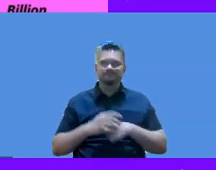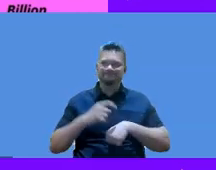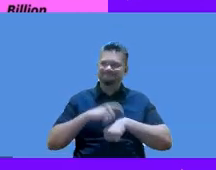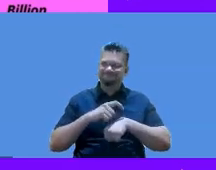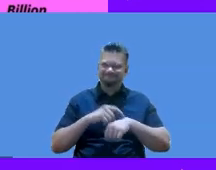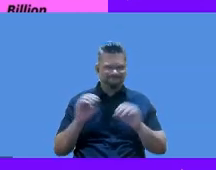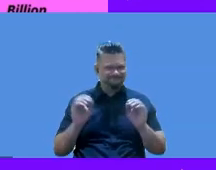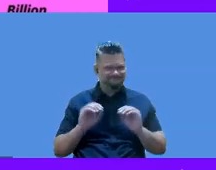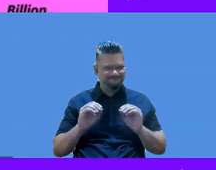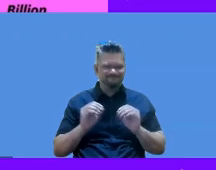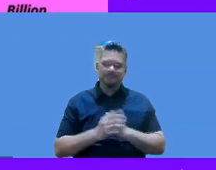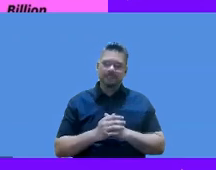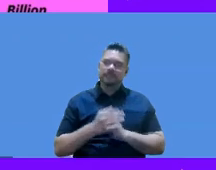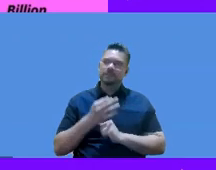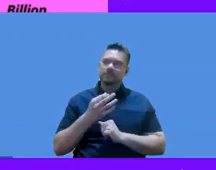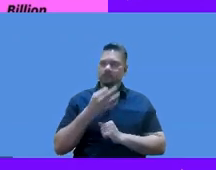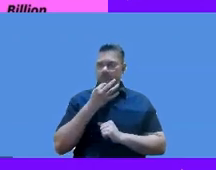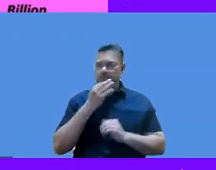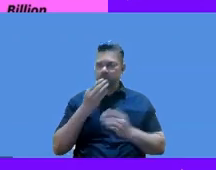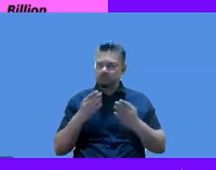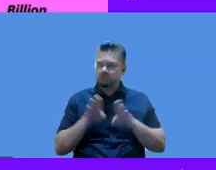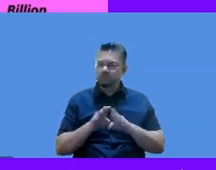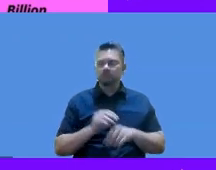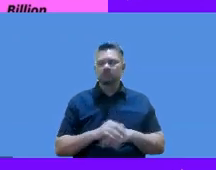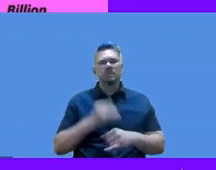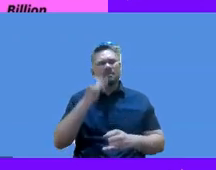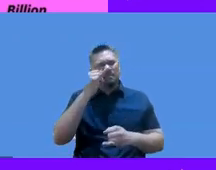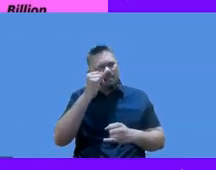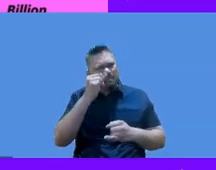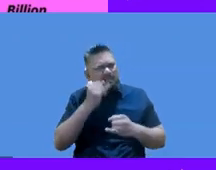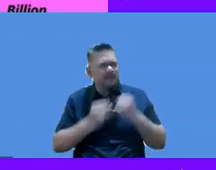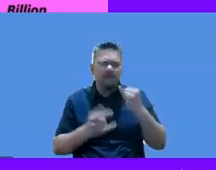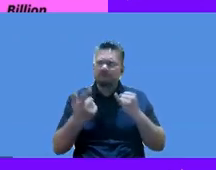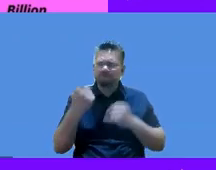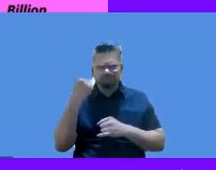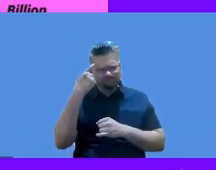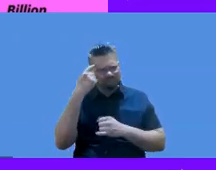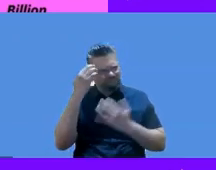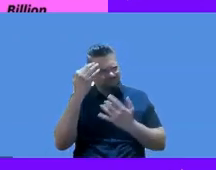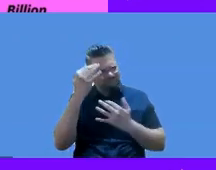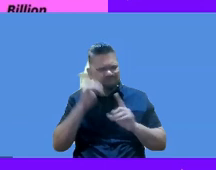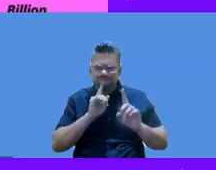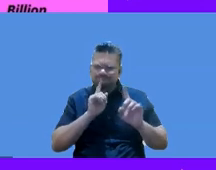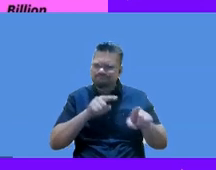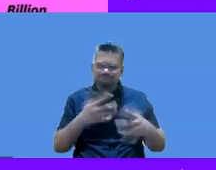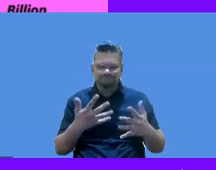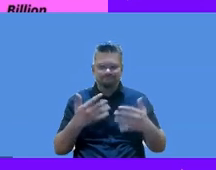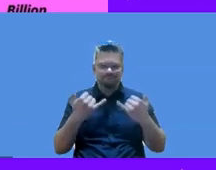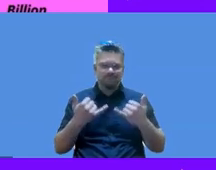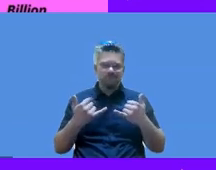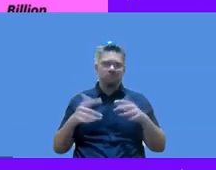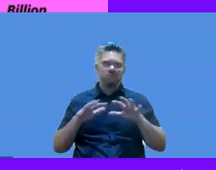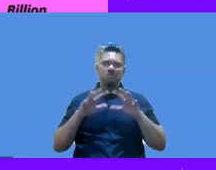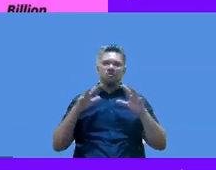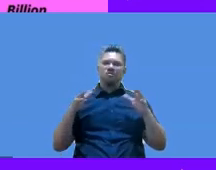on something that probably is the key takeaway for today. You know, the Global Forum for Adolescents